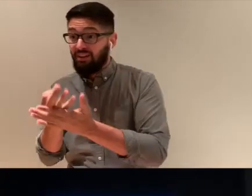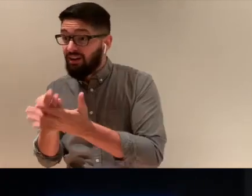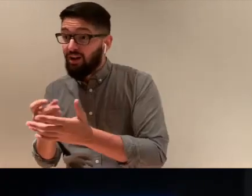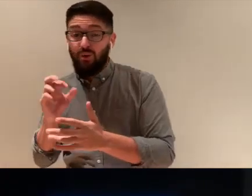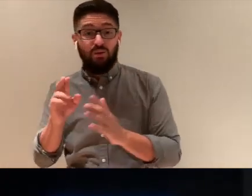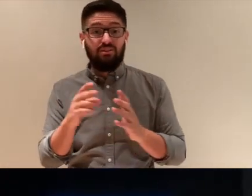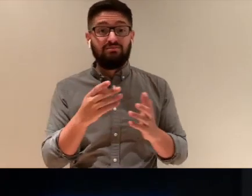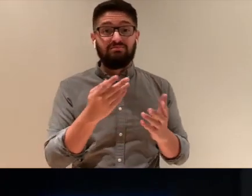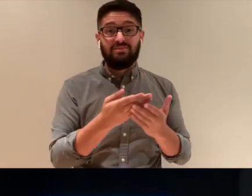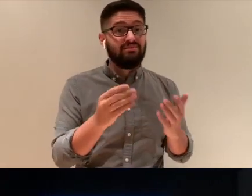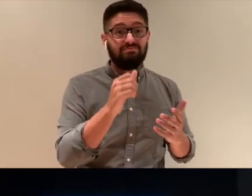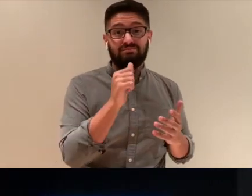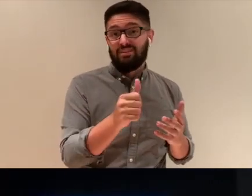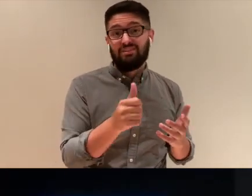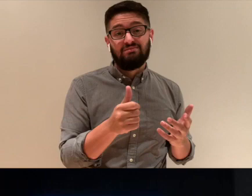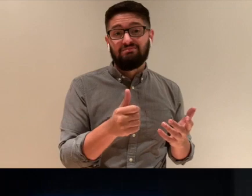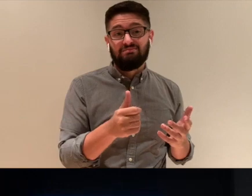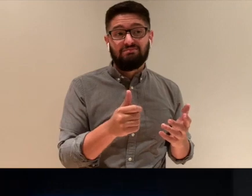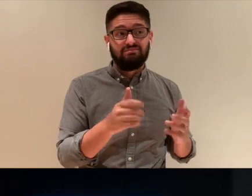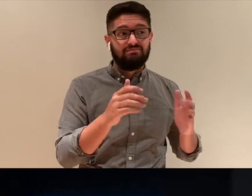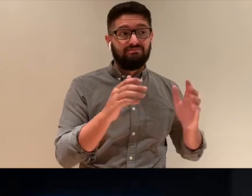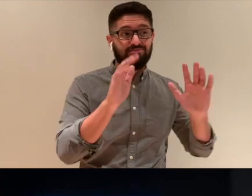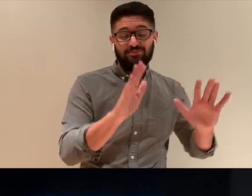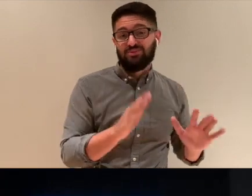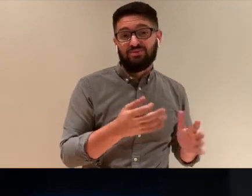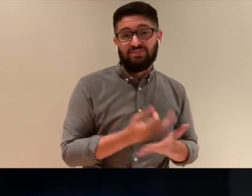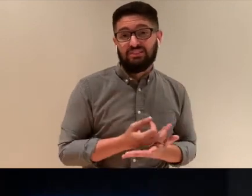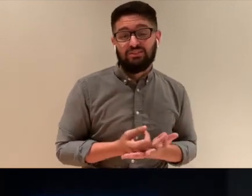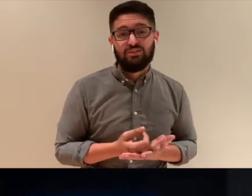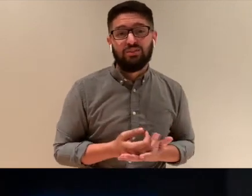are great financially or things are not so great financially,